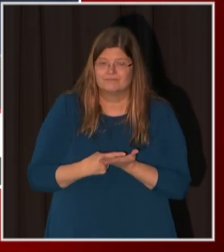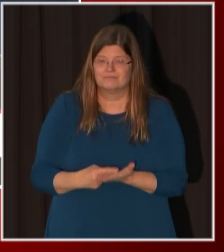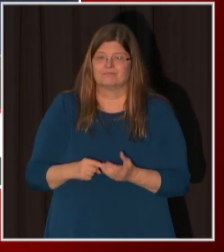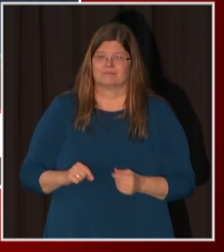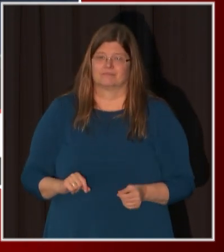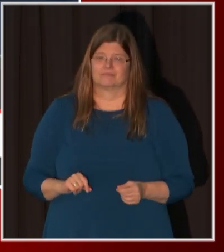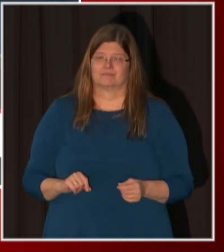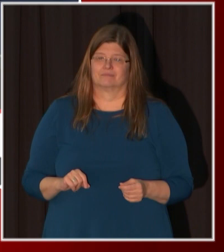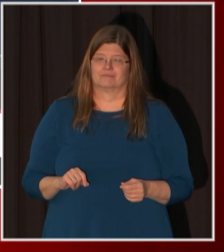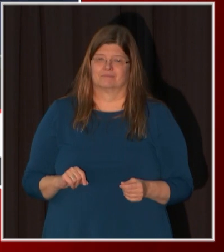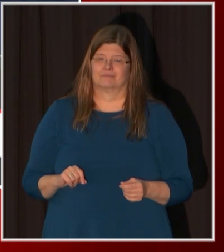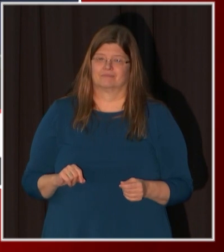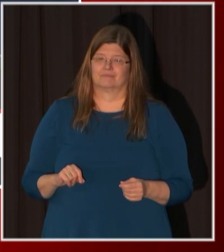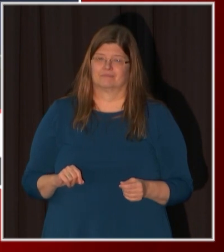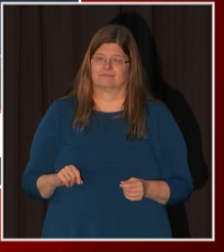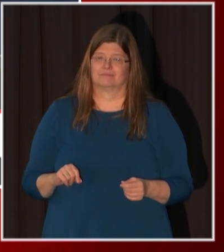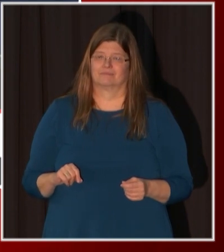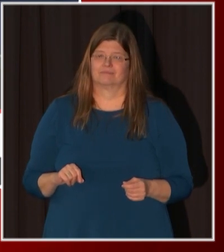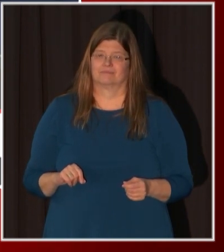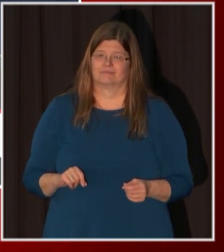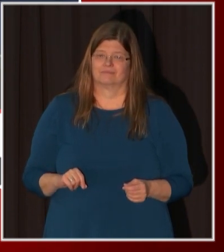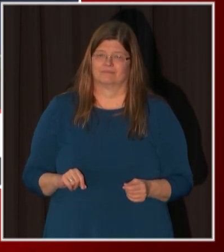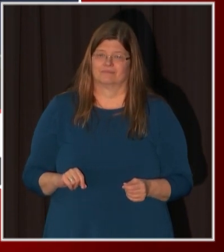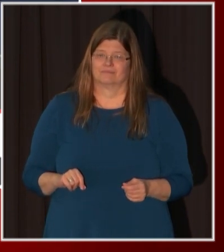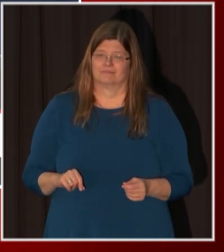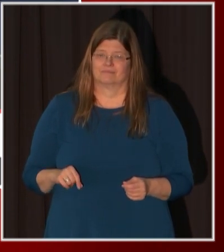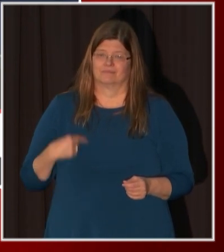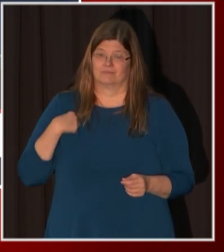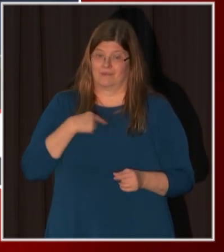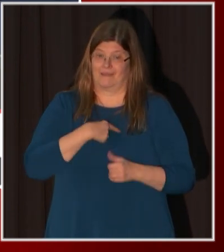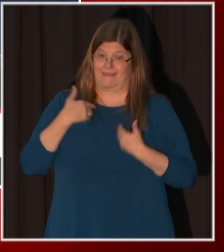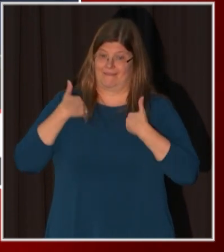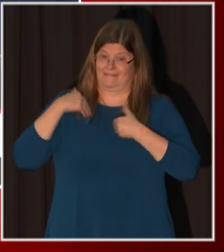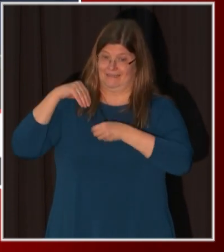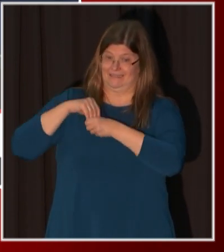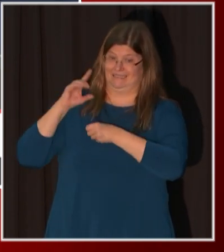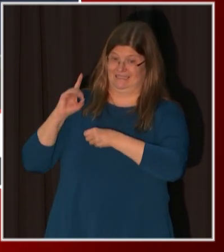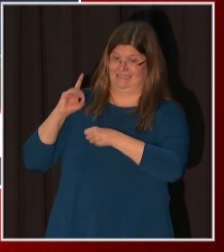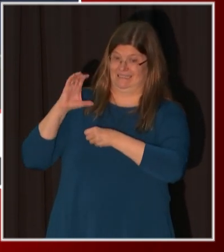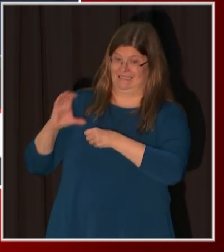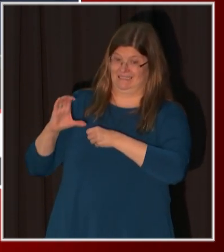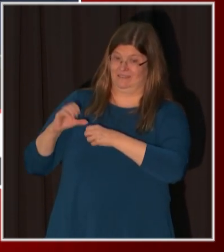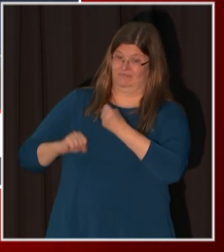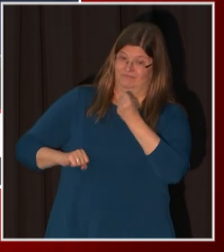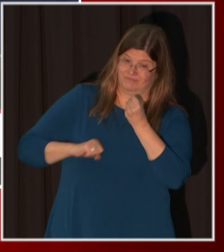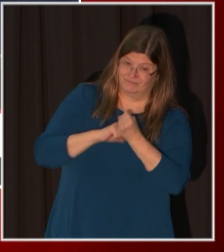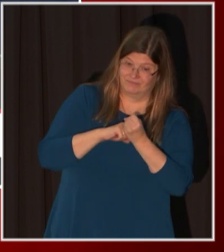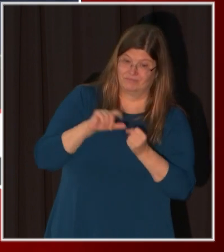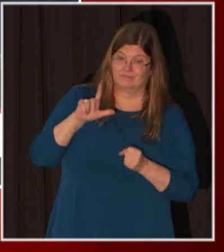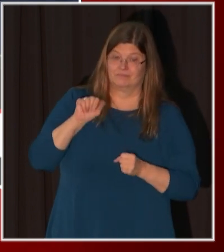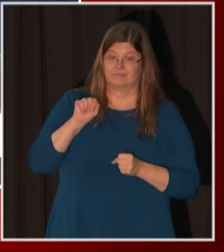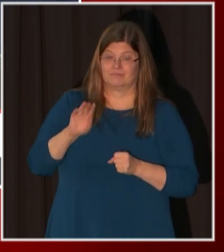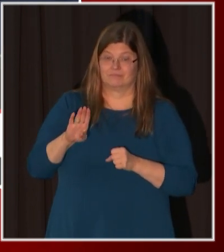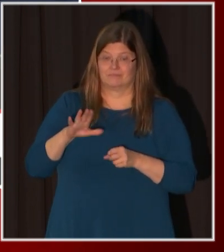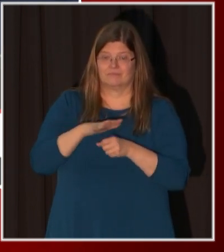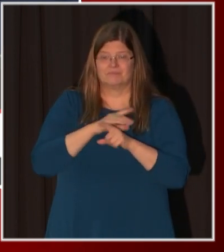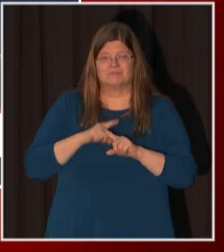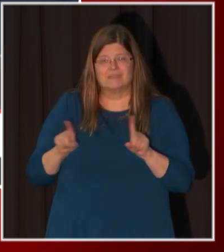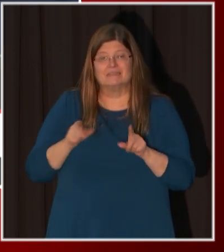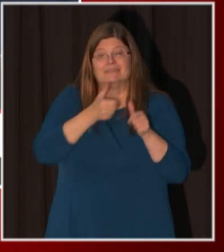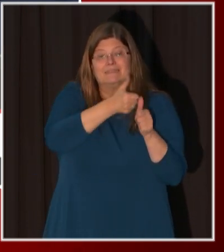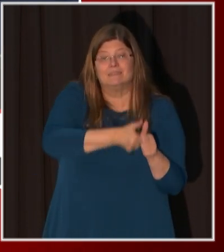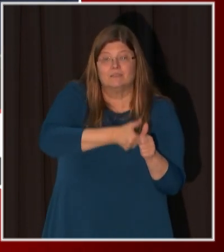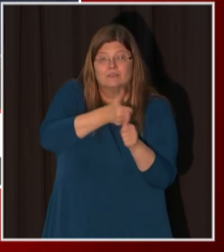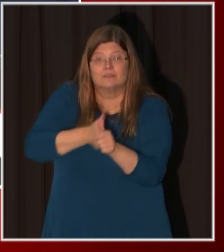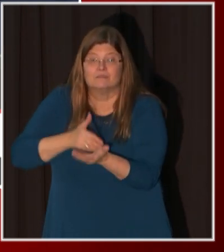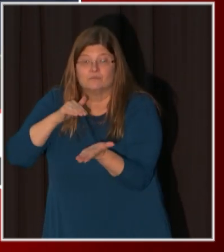not we have the supplies at our district-sponsored testing sites, but that every healthcare provider in the city who desires to sample